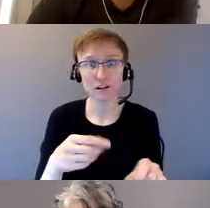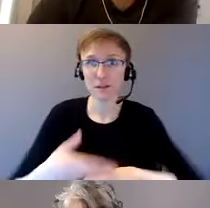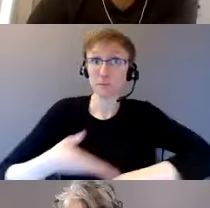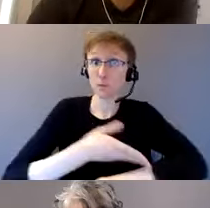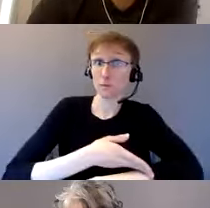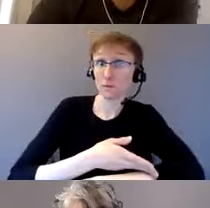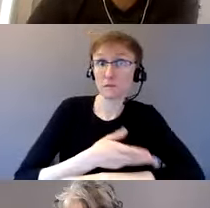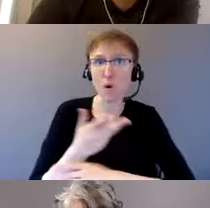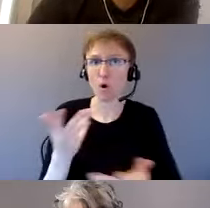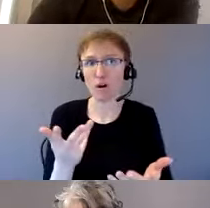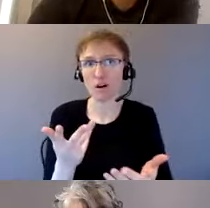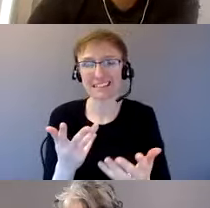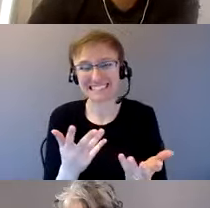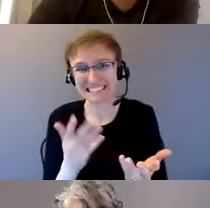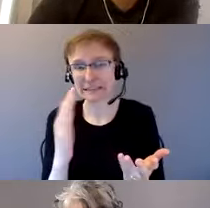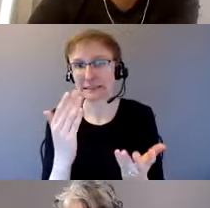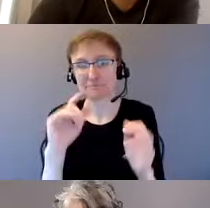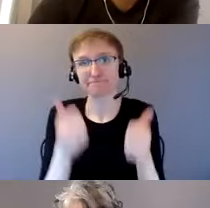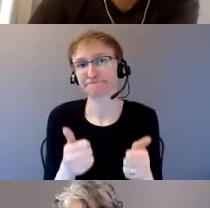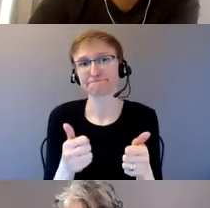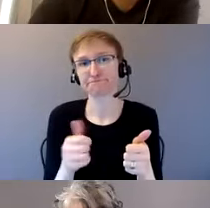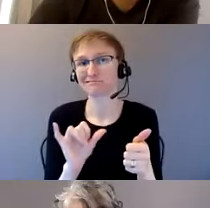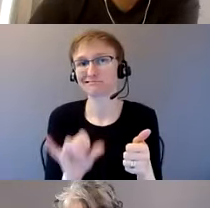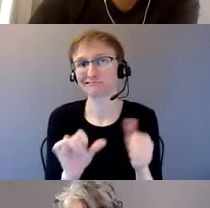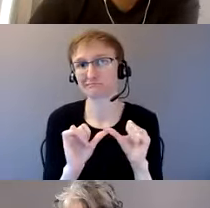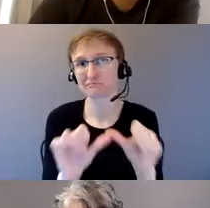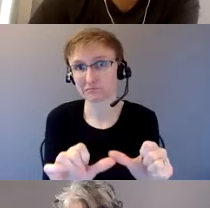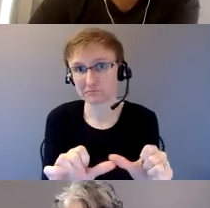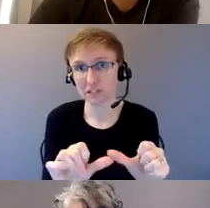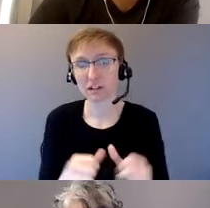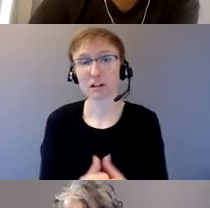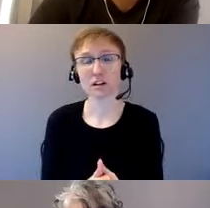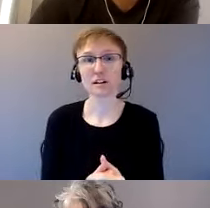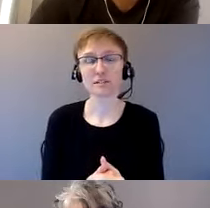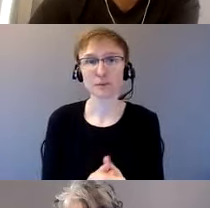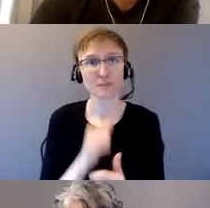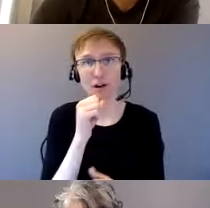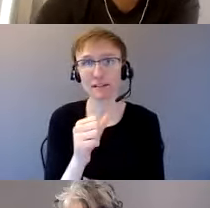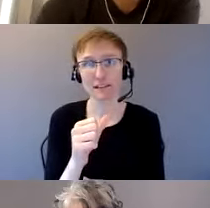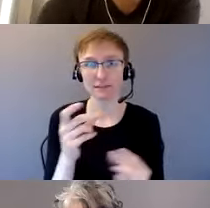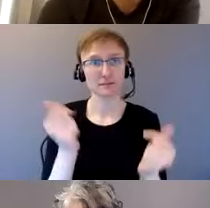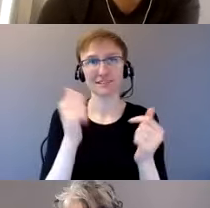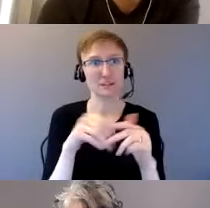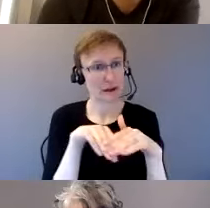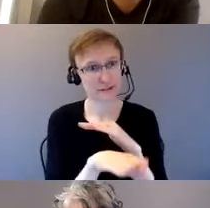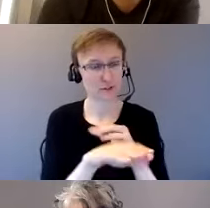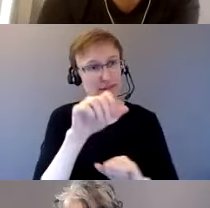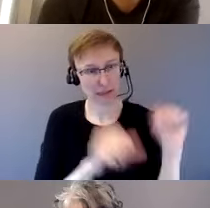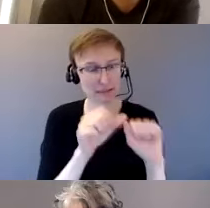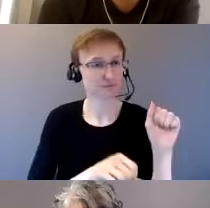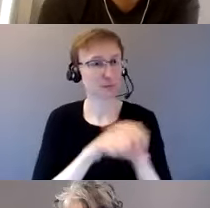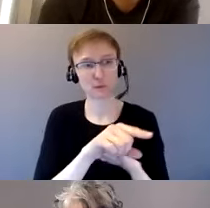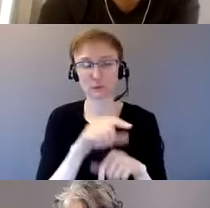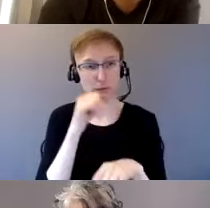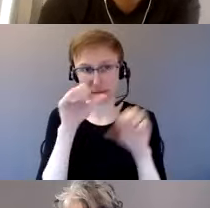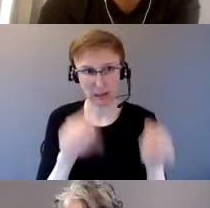It's not as simple as just like, okay, they're making bad decisions, go in, do the capacity assessment, and you're incapable and done, move on, and we're moving you into